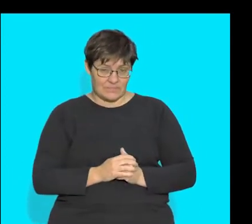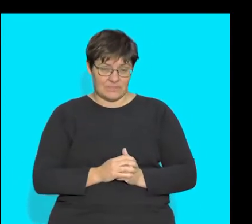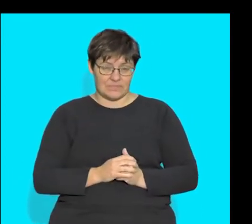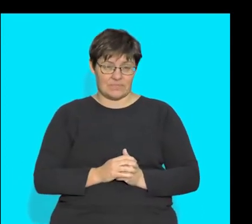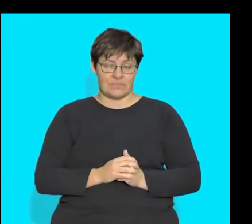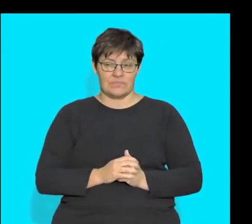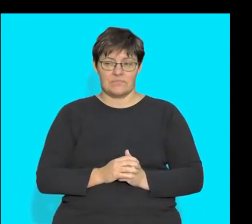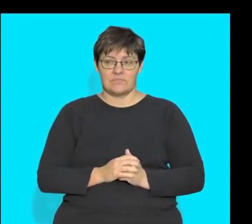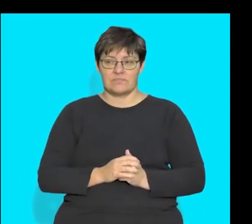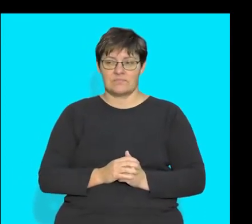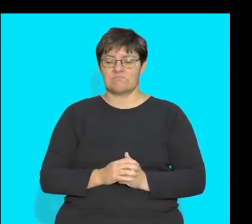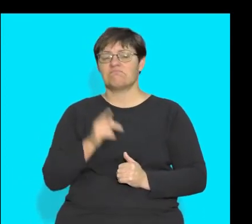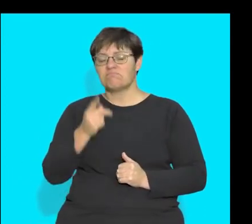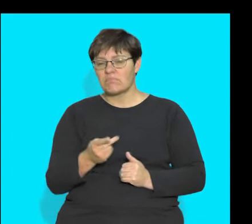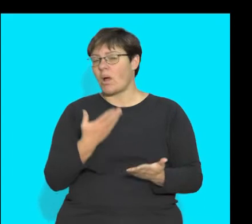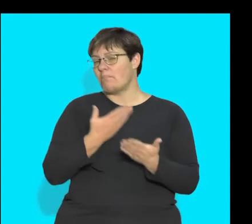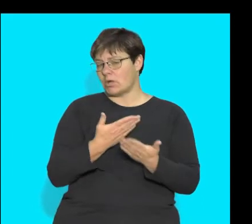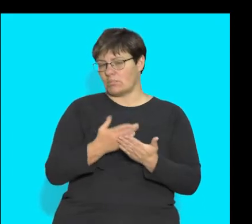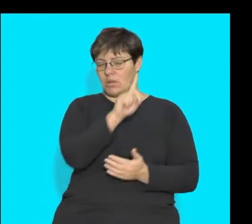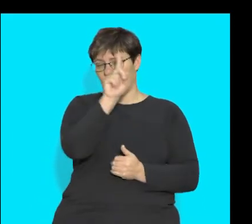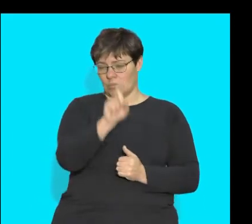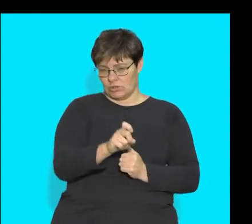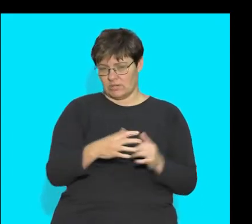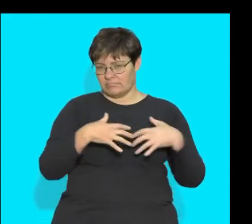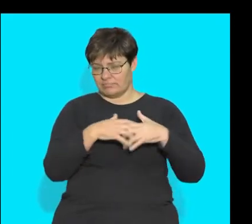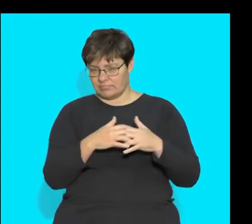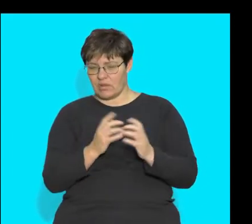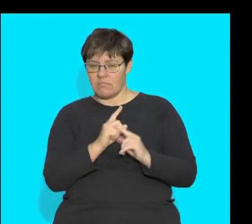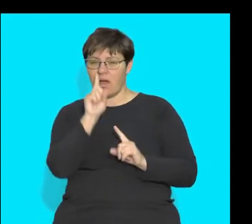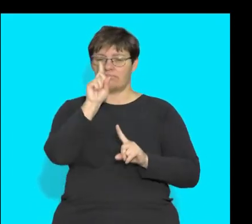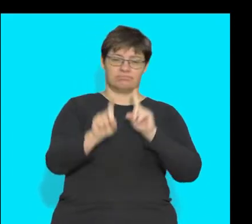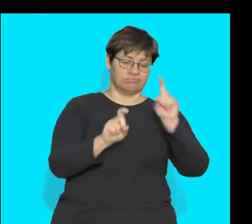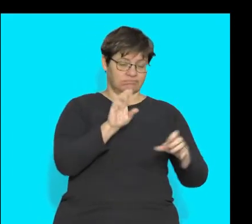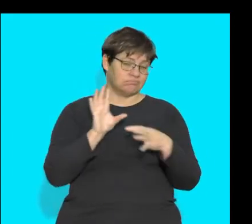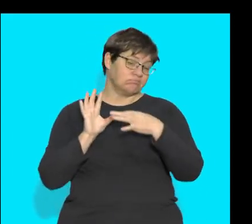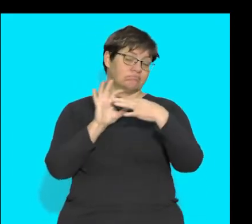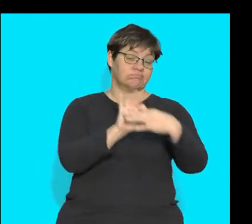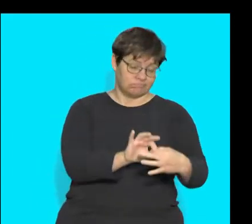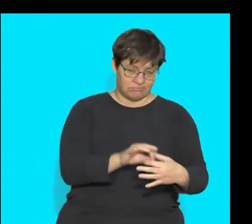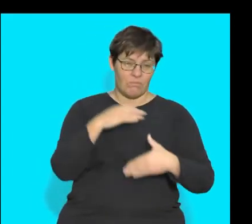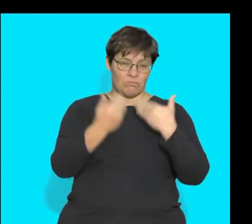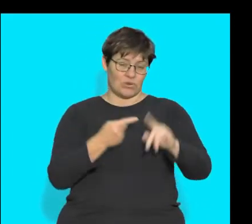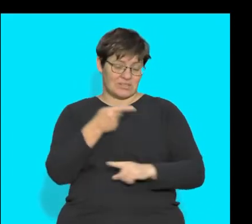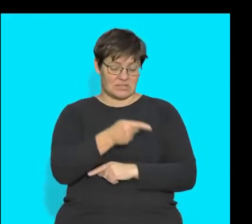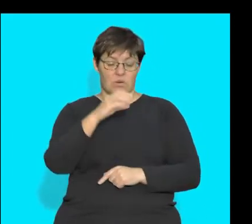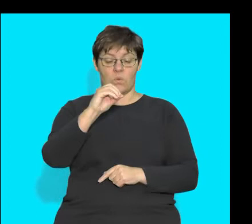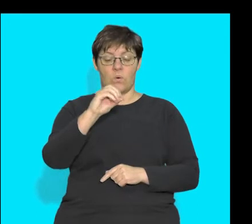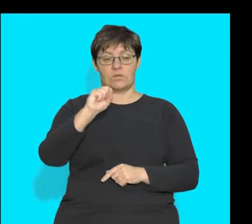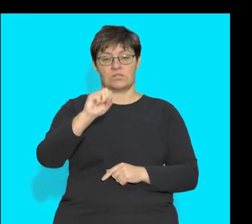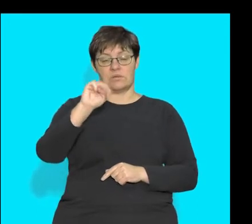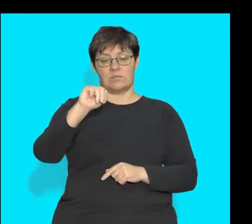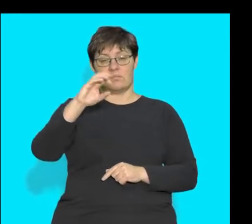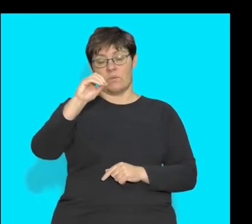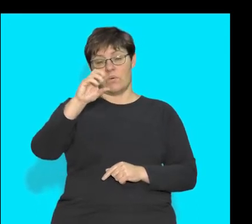Okay, so here is a possible question that we can ask you relating to the process of